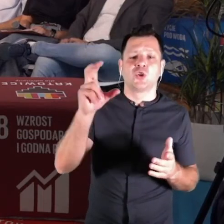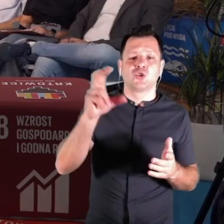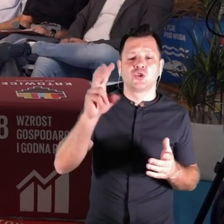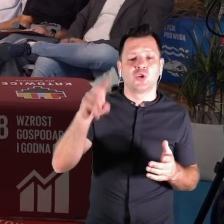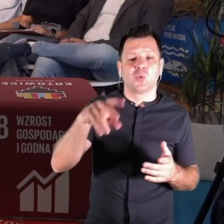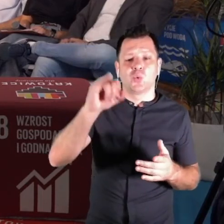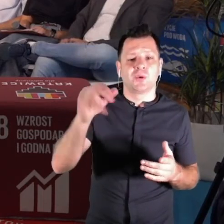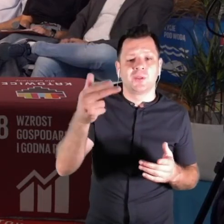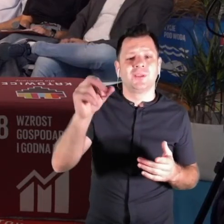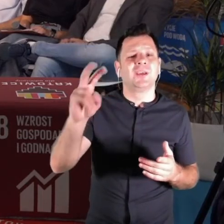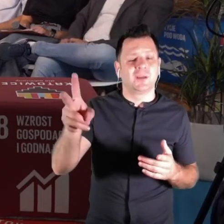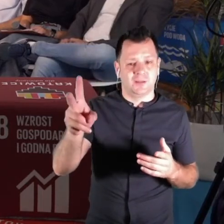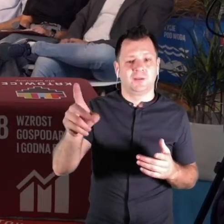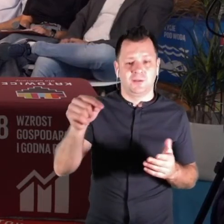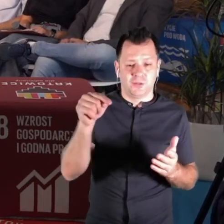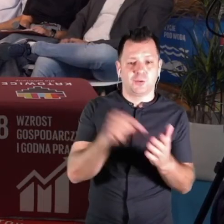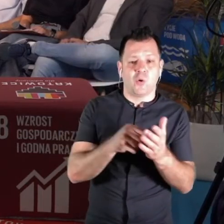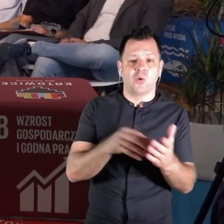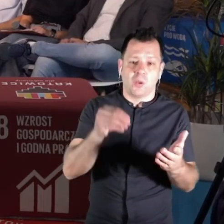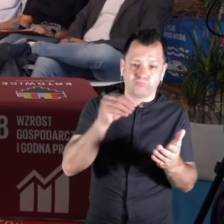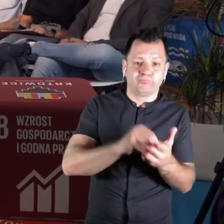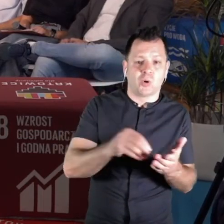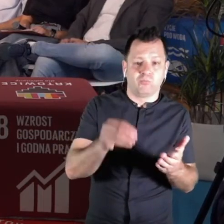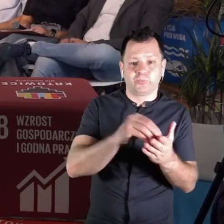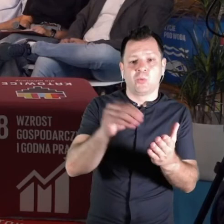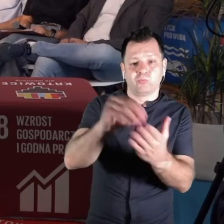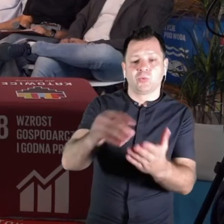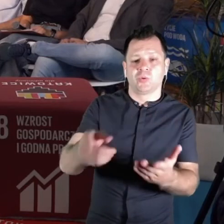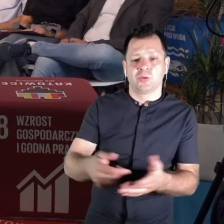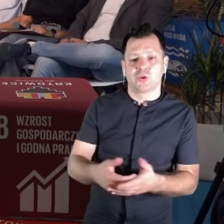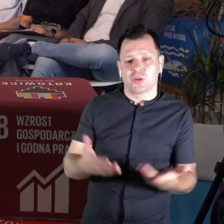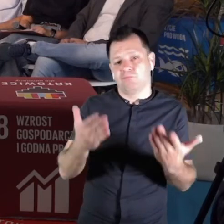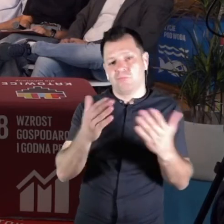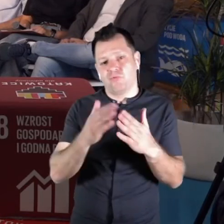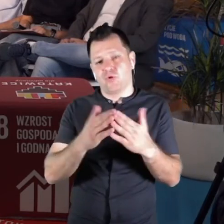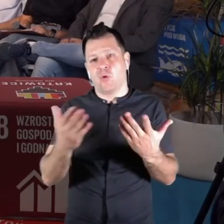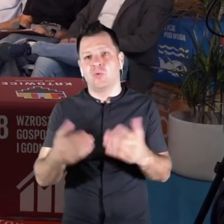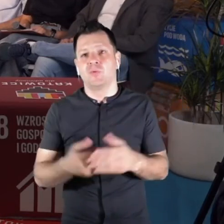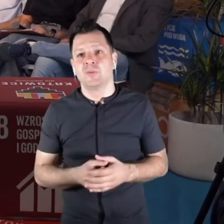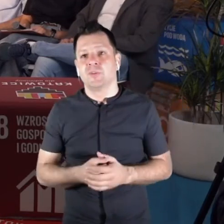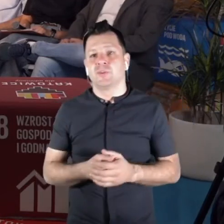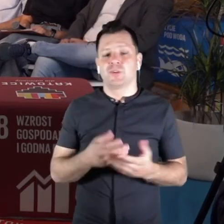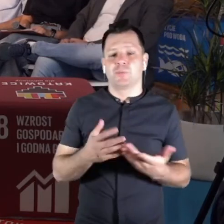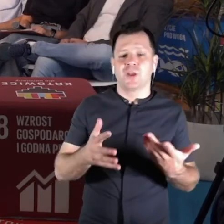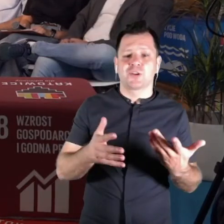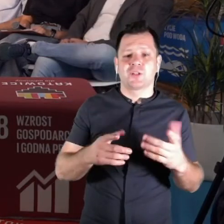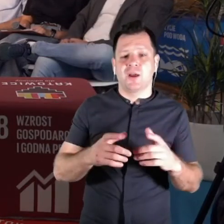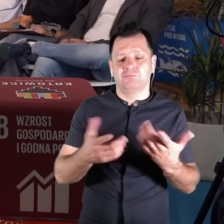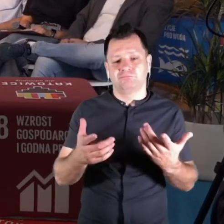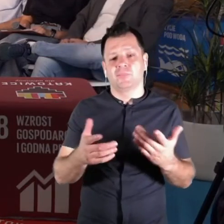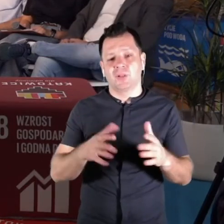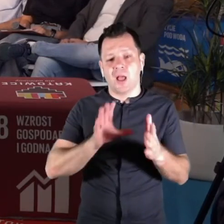is almost it's an ongoing project, but it will be finished soon. And